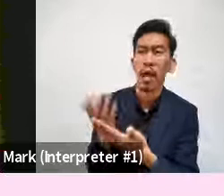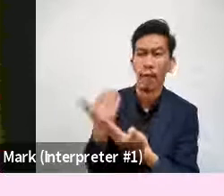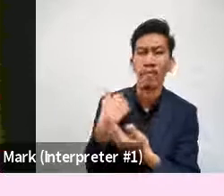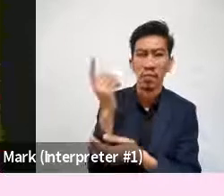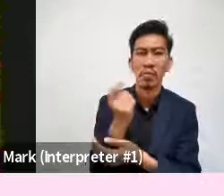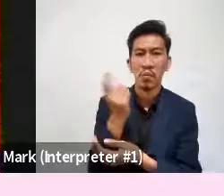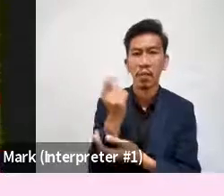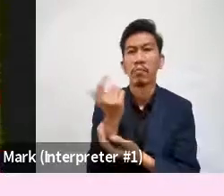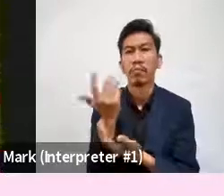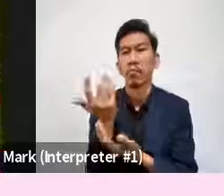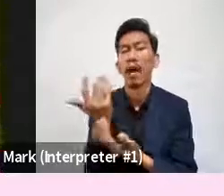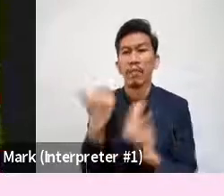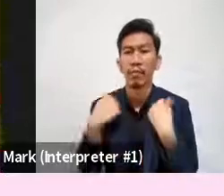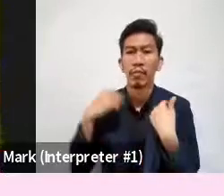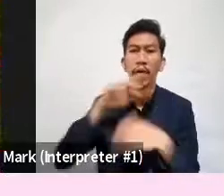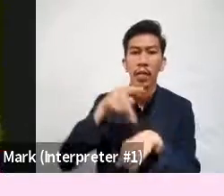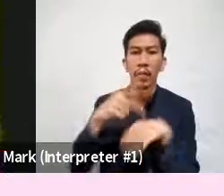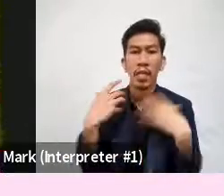they had PhilHealth,